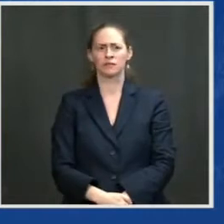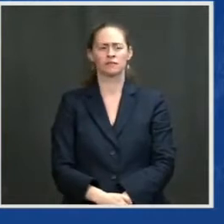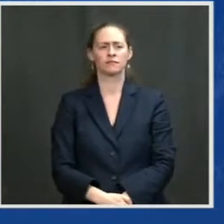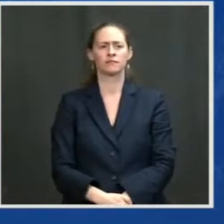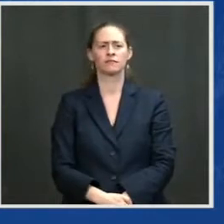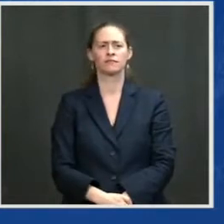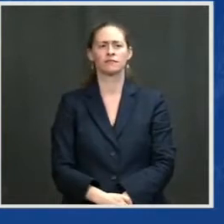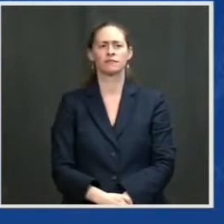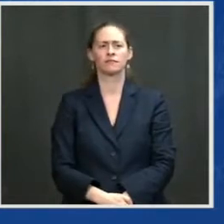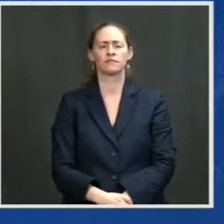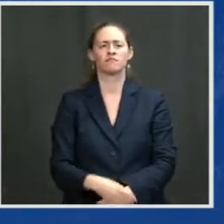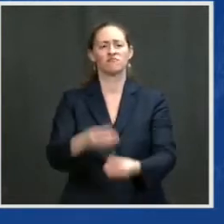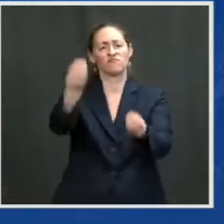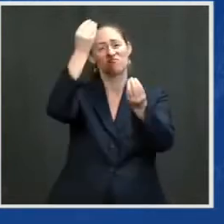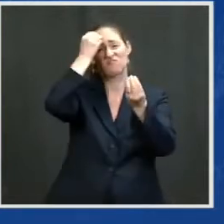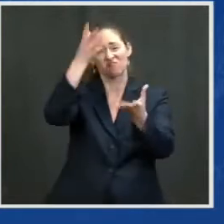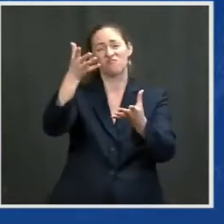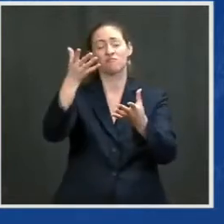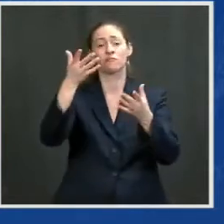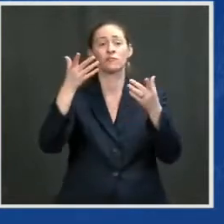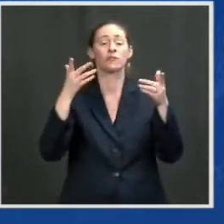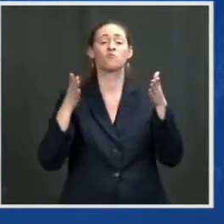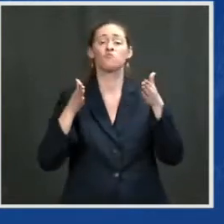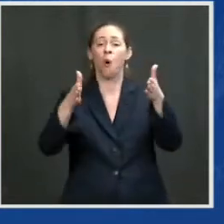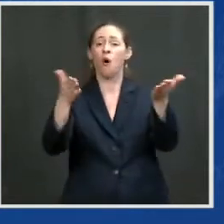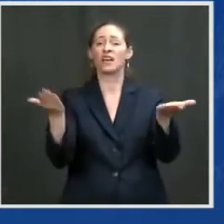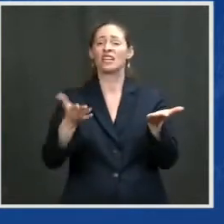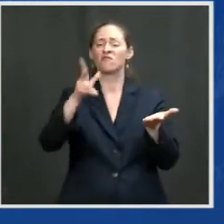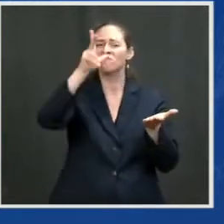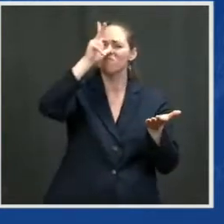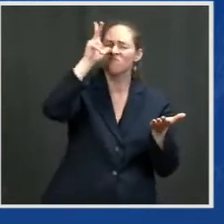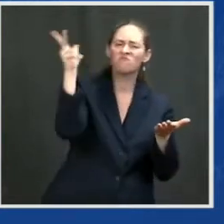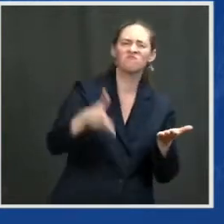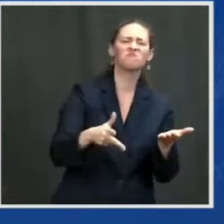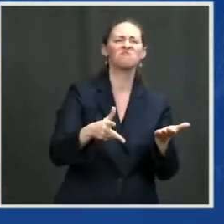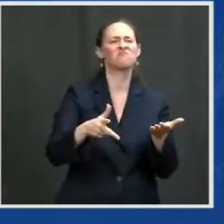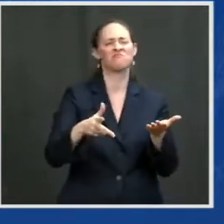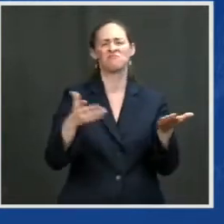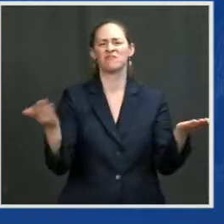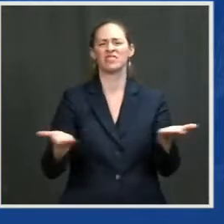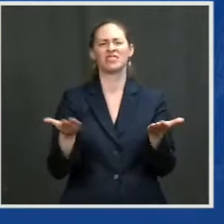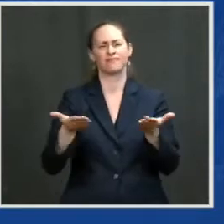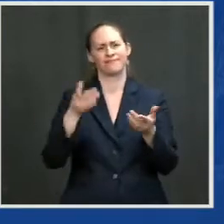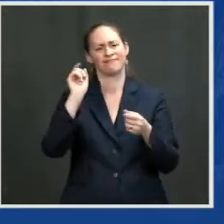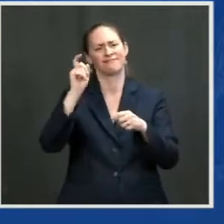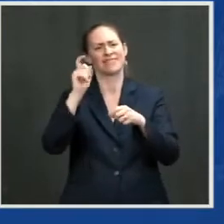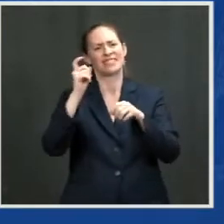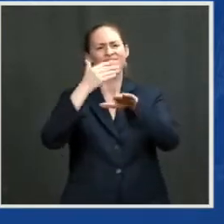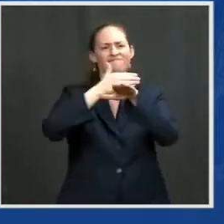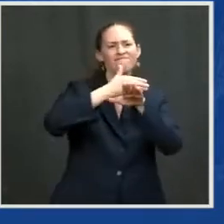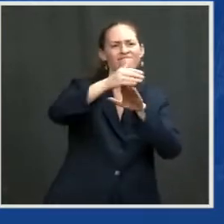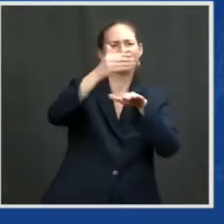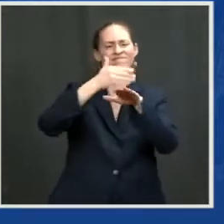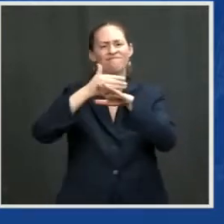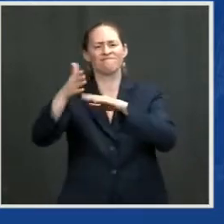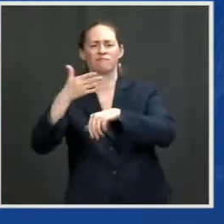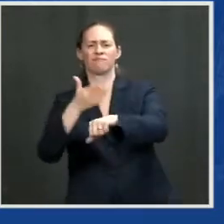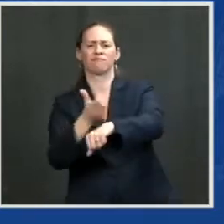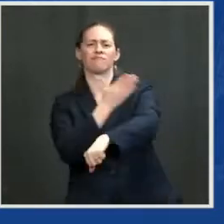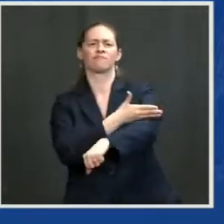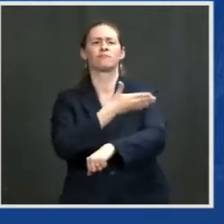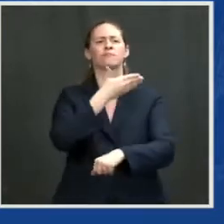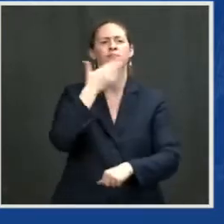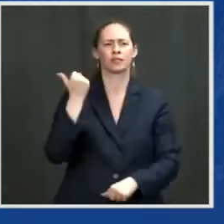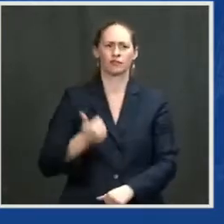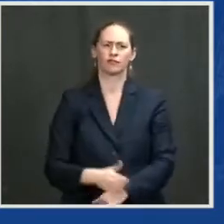poor condition. 1 in 5 miles. That's more than a safety hazard. That is a drain on our economy.